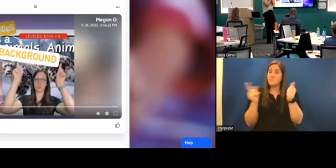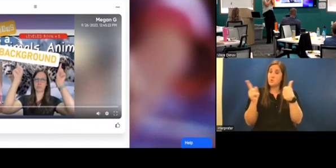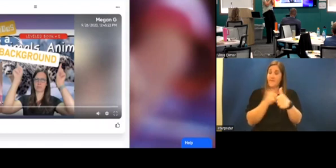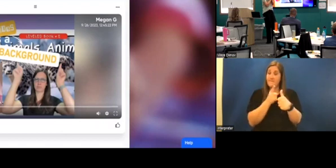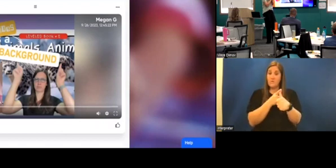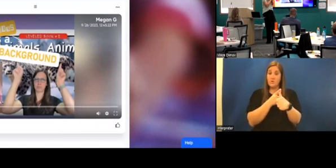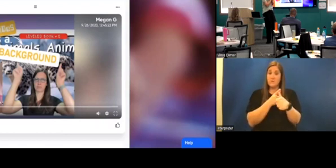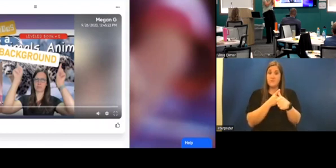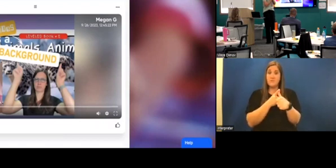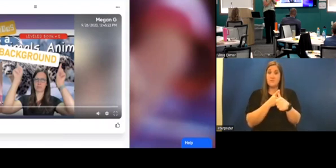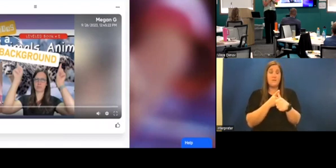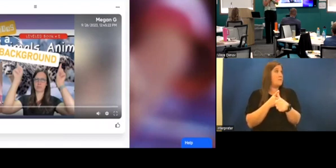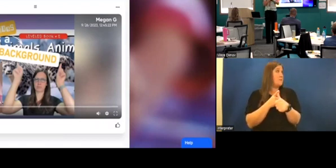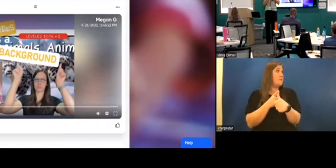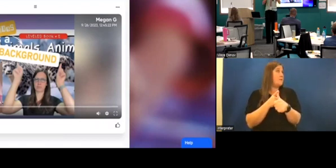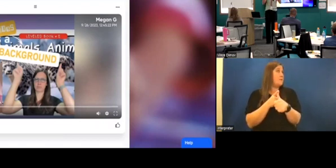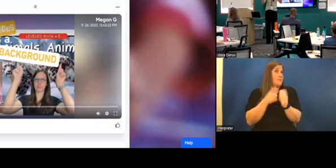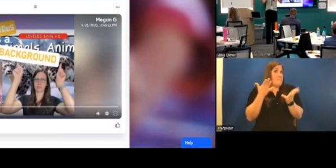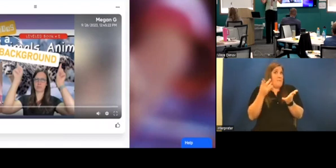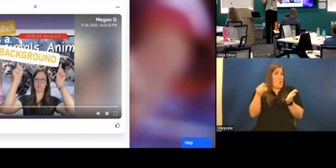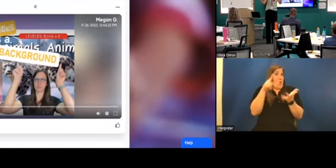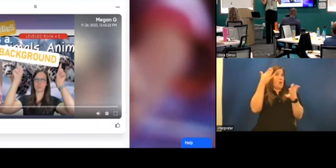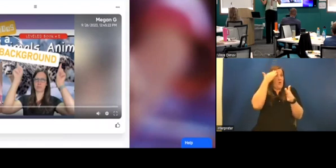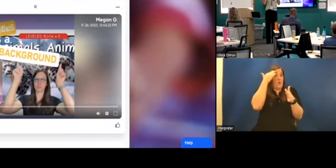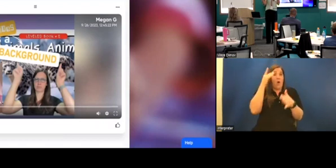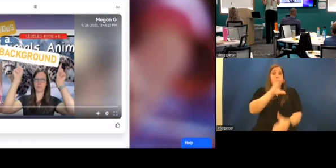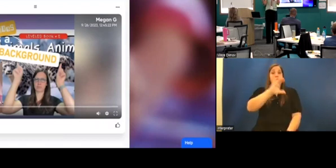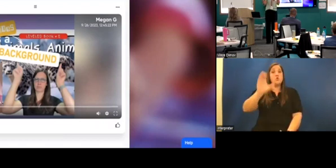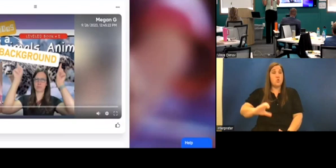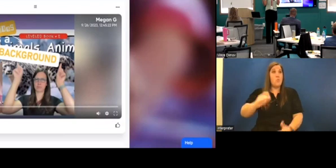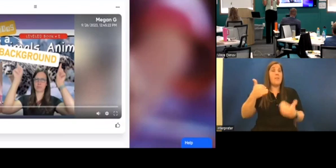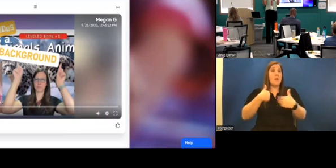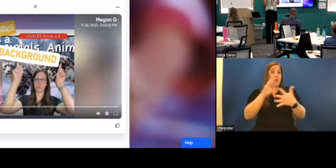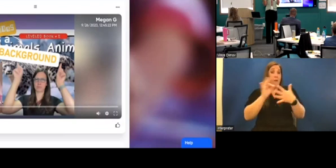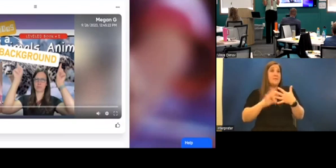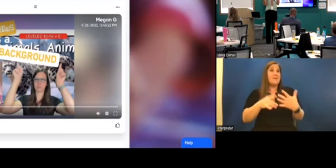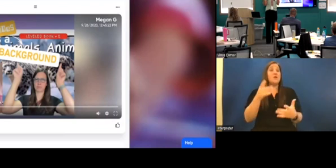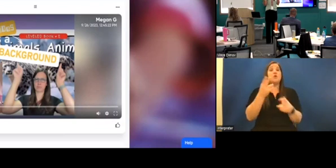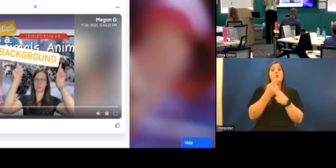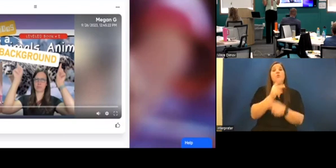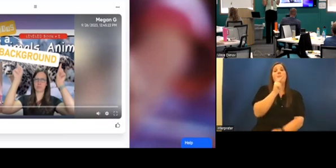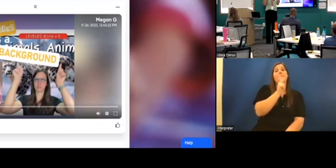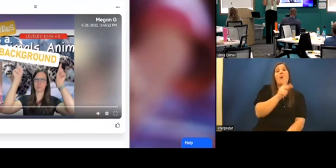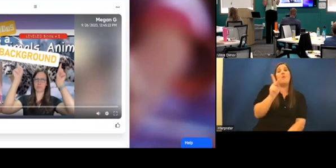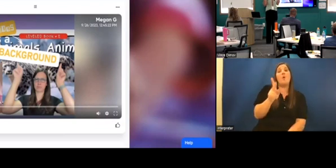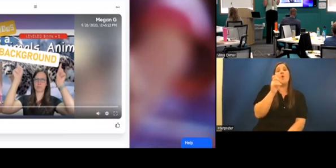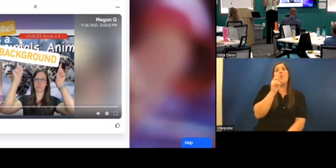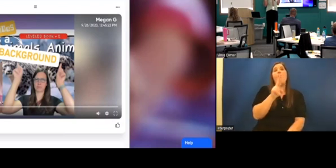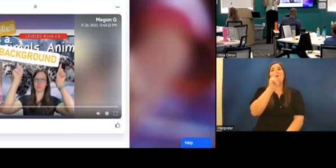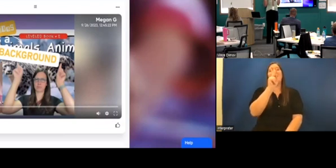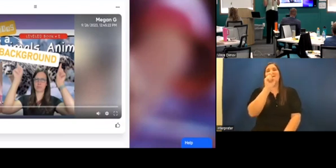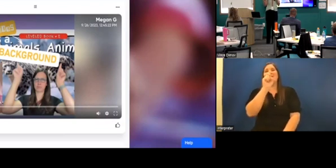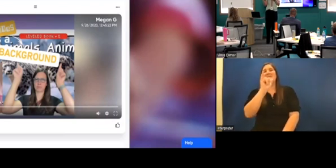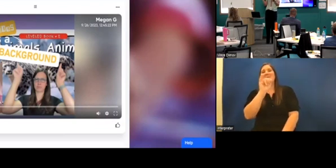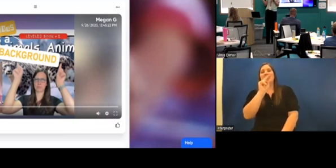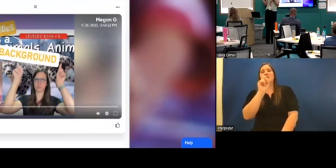to, well, tell me if you know this. Actually, on Zoom, there's a feature to be able to use a PowerPoint or Keynote as a virtual background. Do you guys know